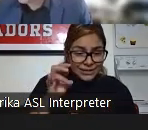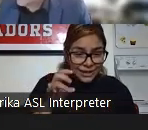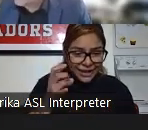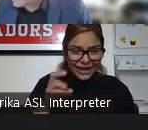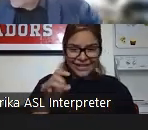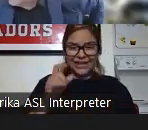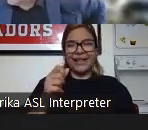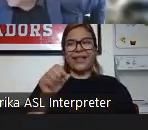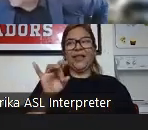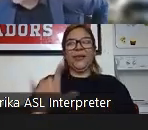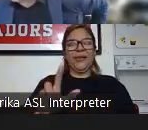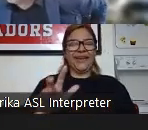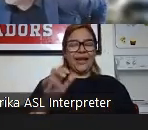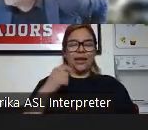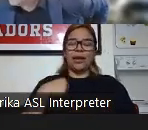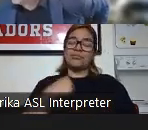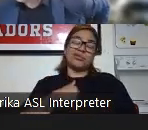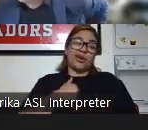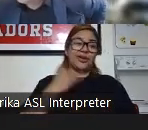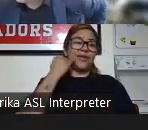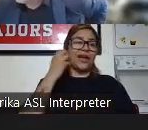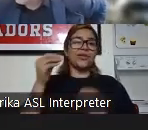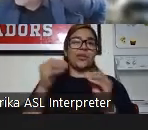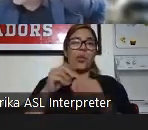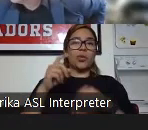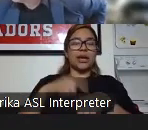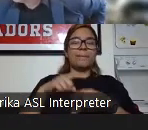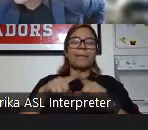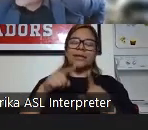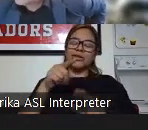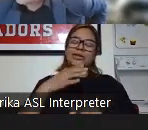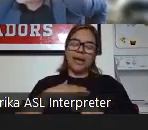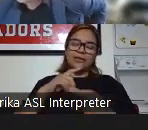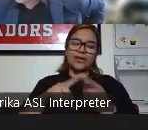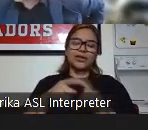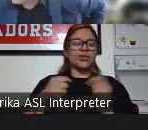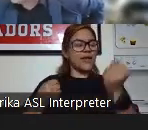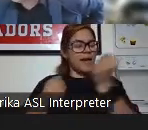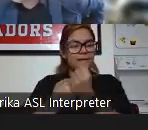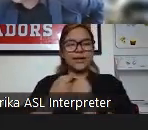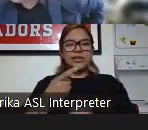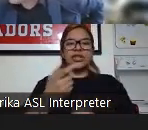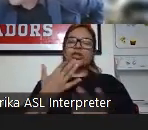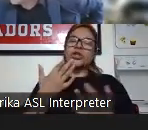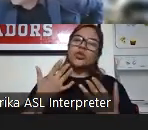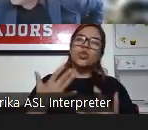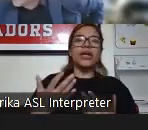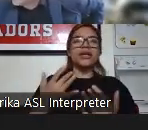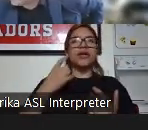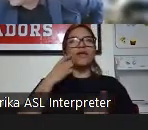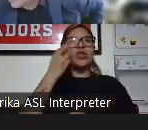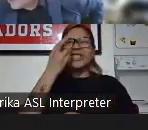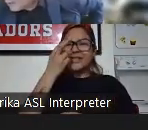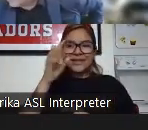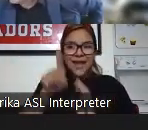takes too much time, frankly, okay? Because she is a friend, she was an advocate. She had to wait for like 6 hours,